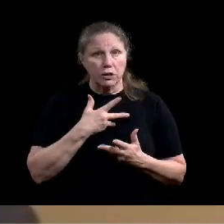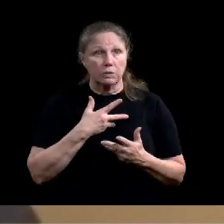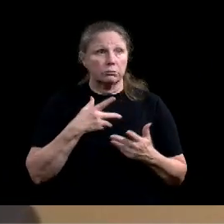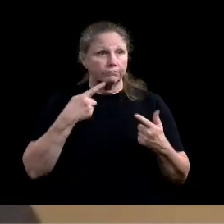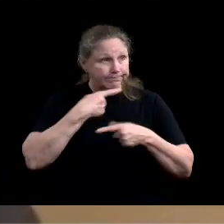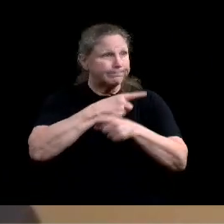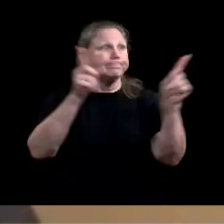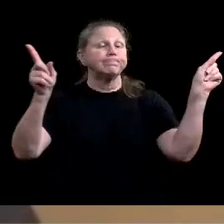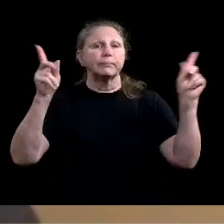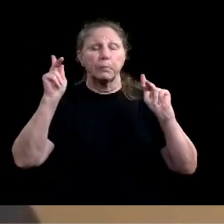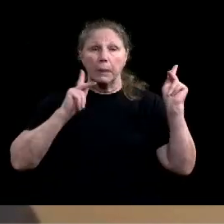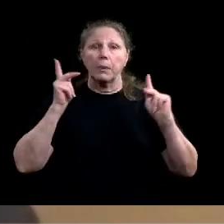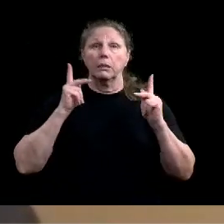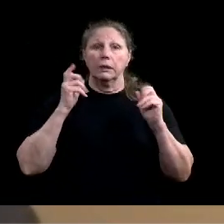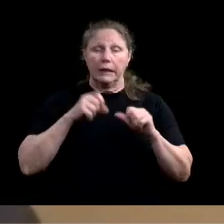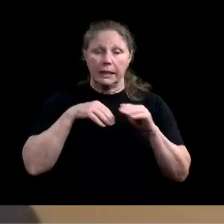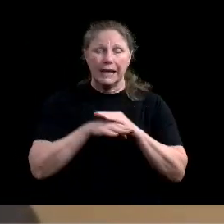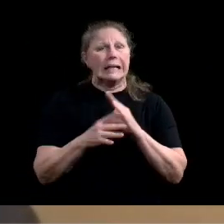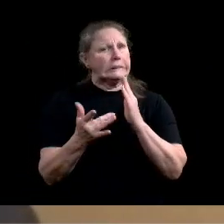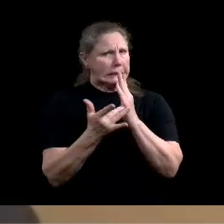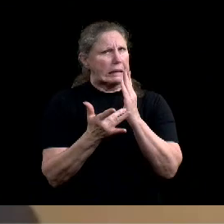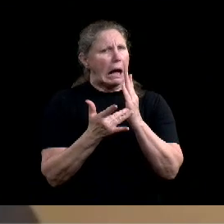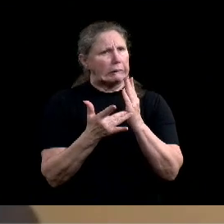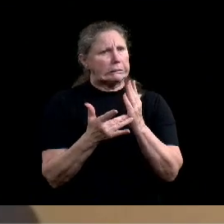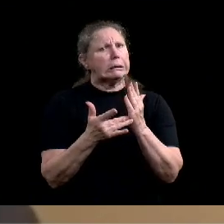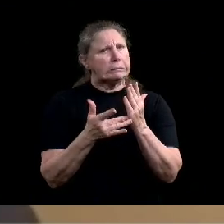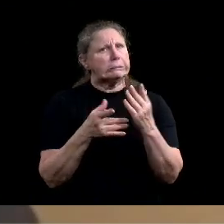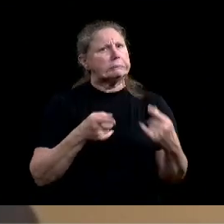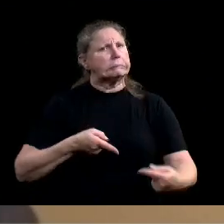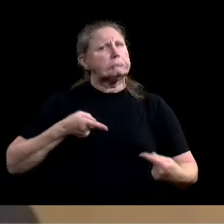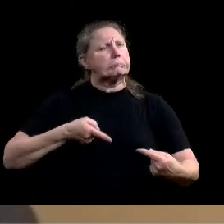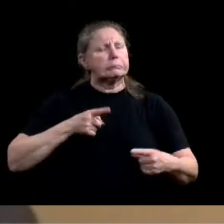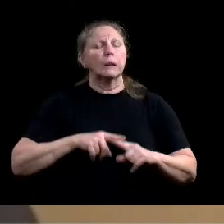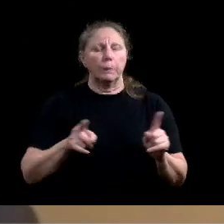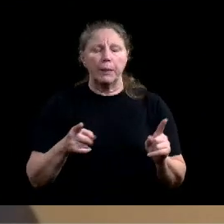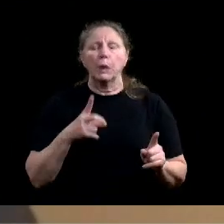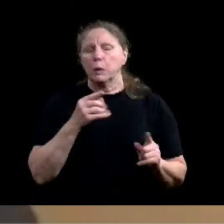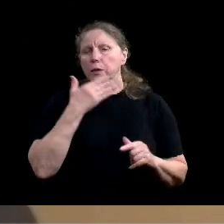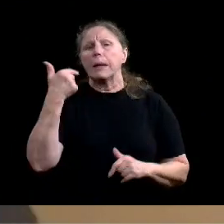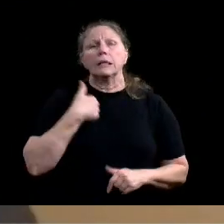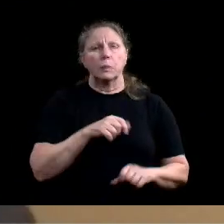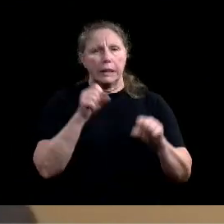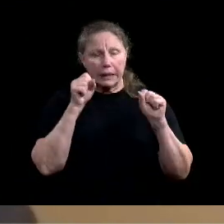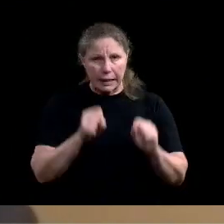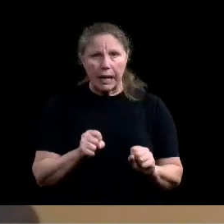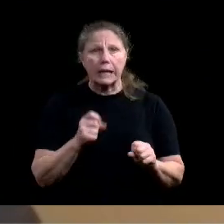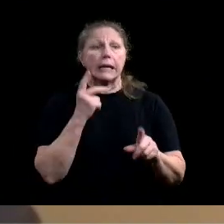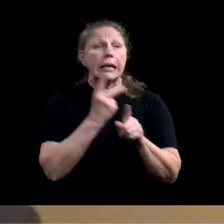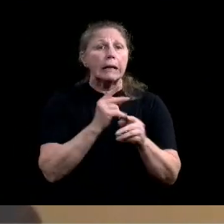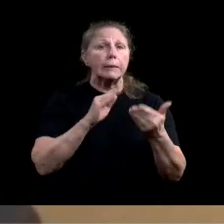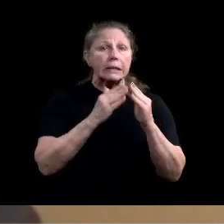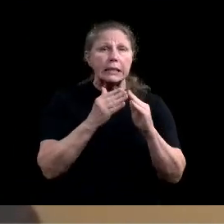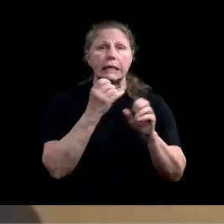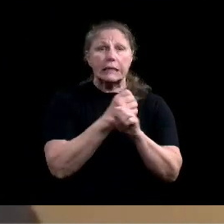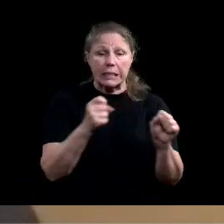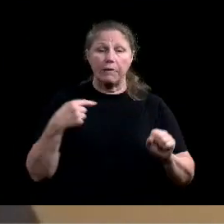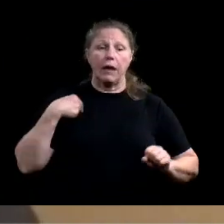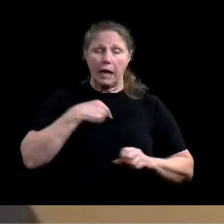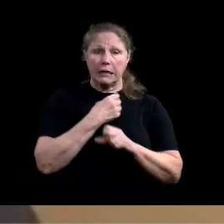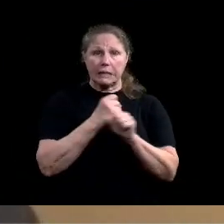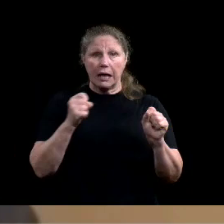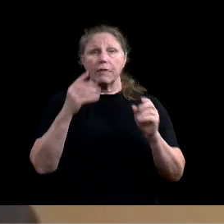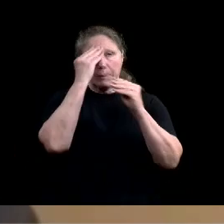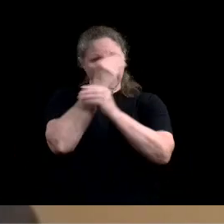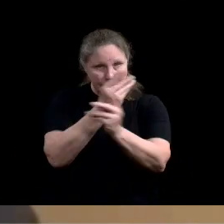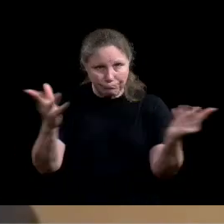times, but we're trying to do everything we can to stay safe and bring you the information that you need. I want to thank